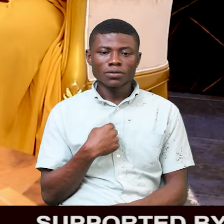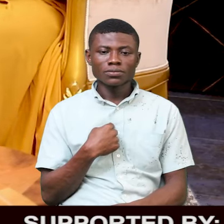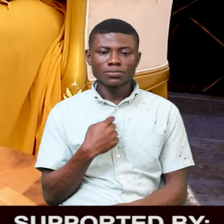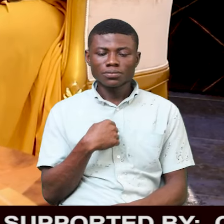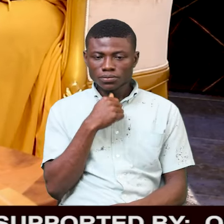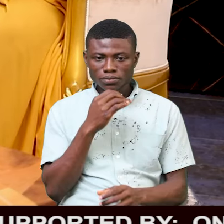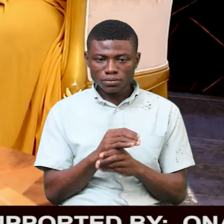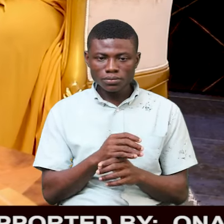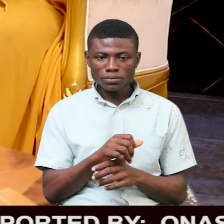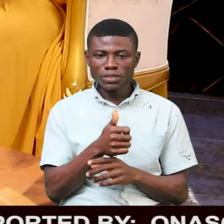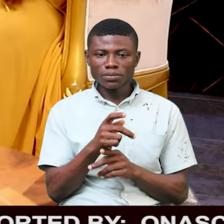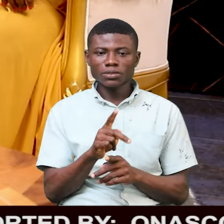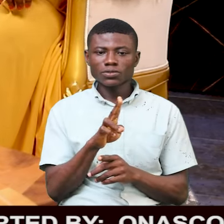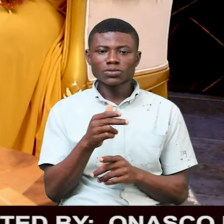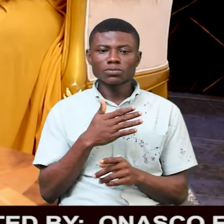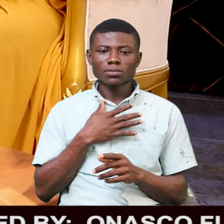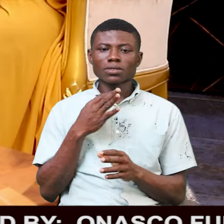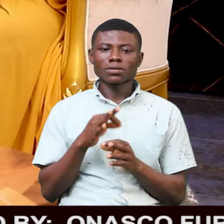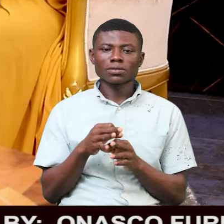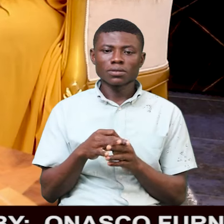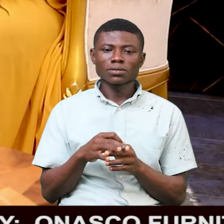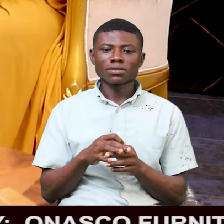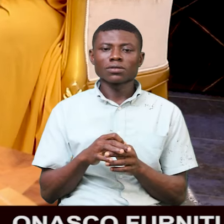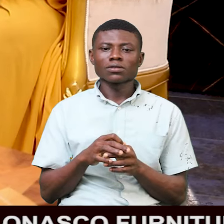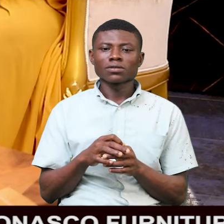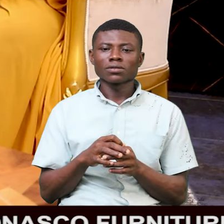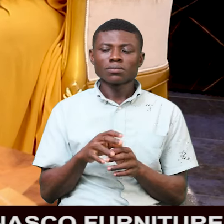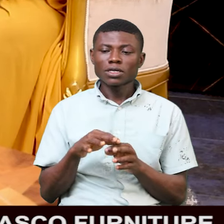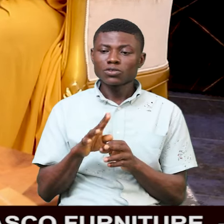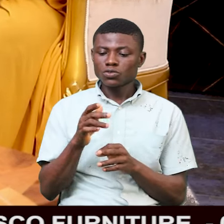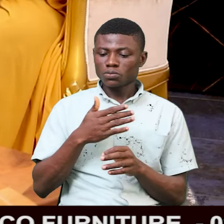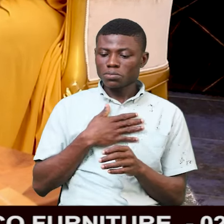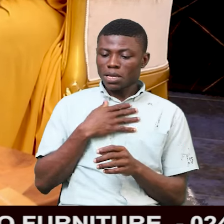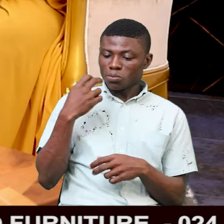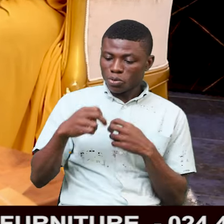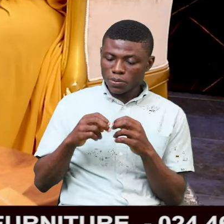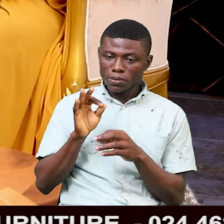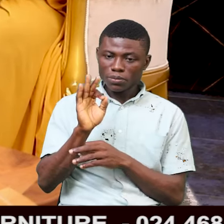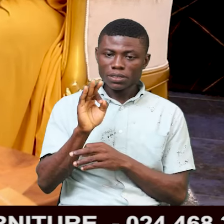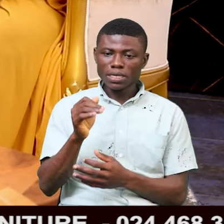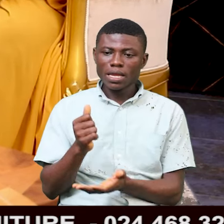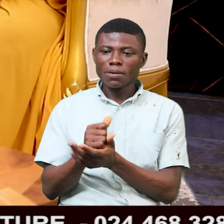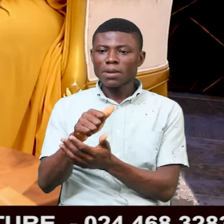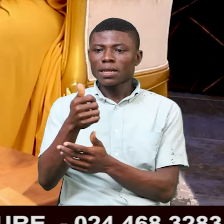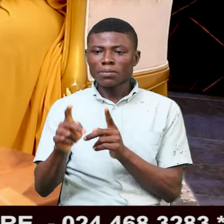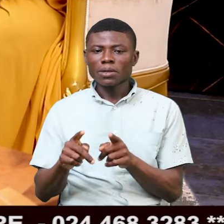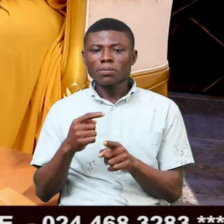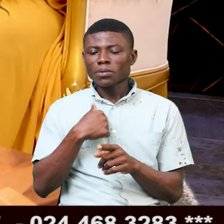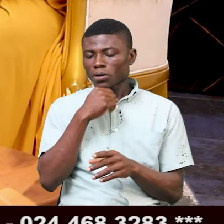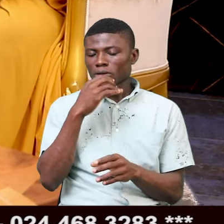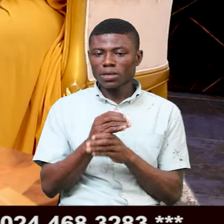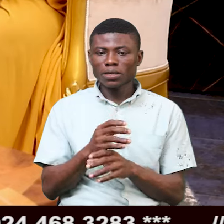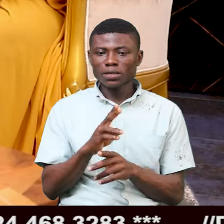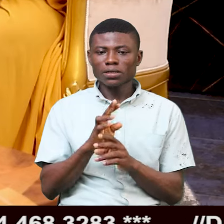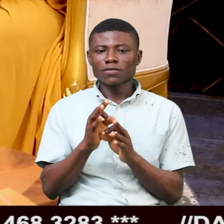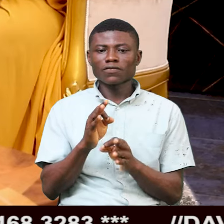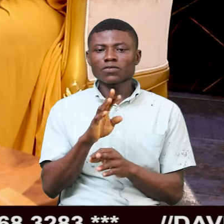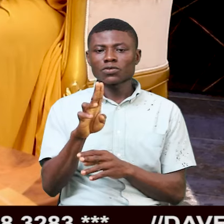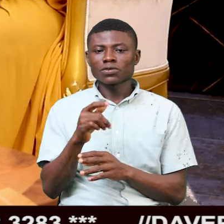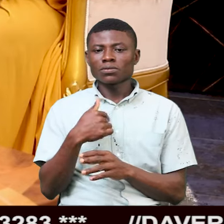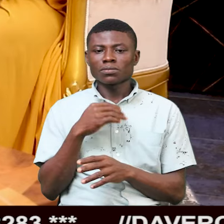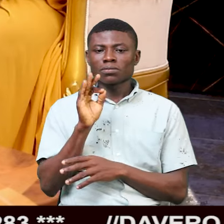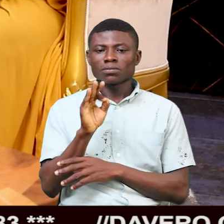de me masem e preacher da bi obi asem safo a obi asem pono aha nti emfa me ho se obi de me preacher